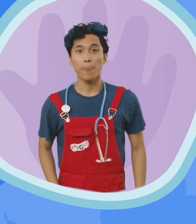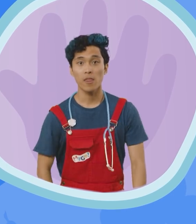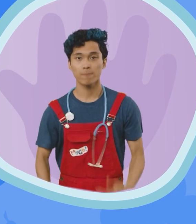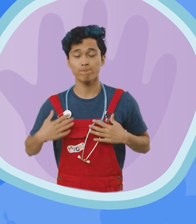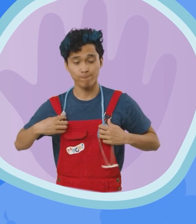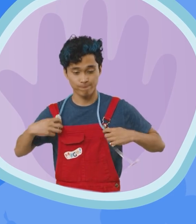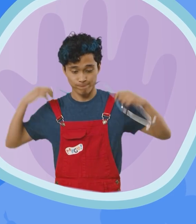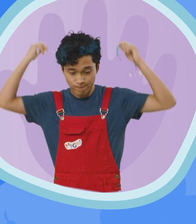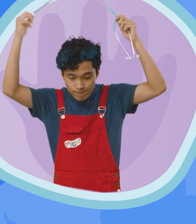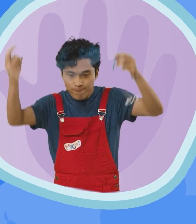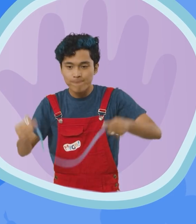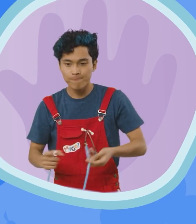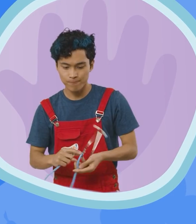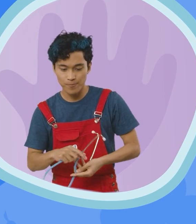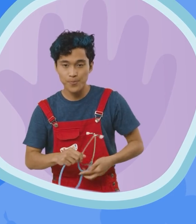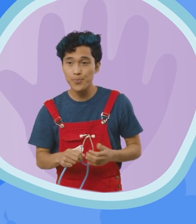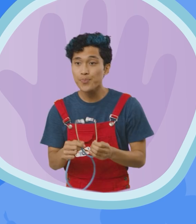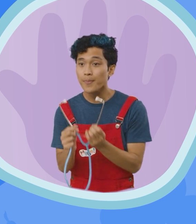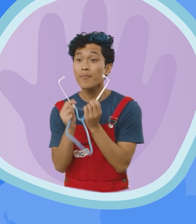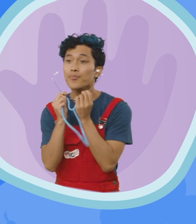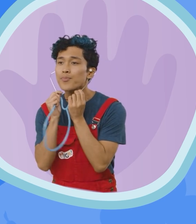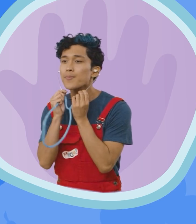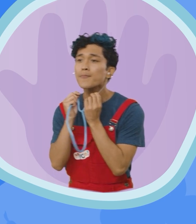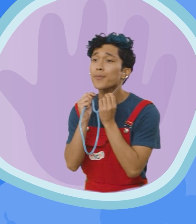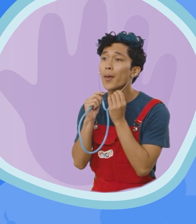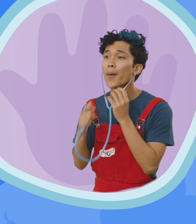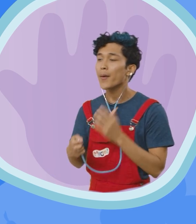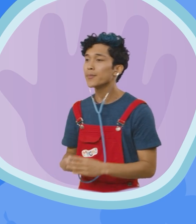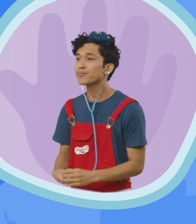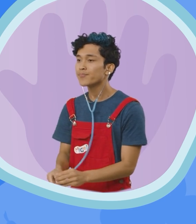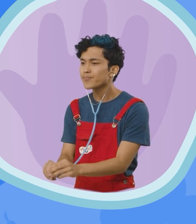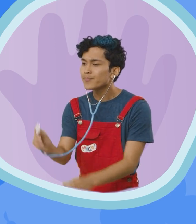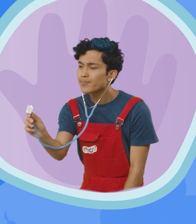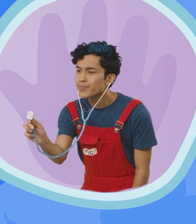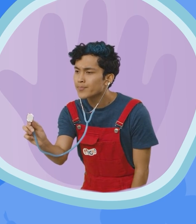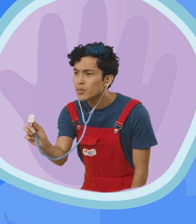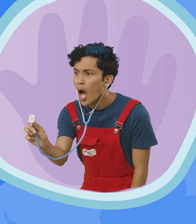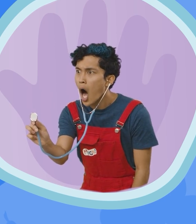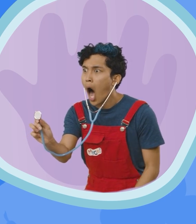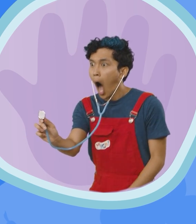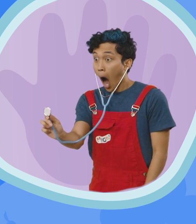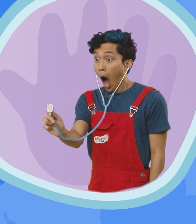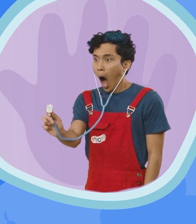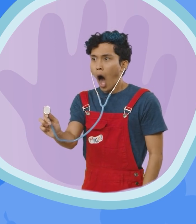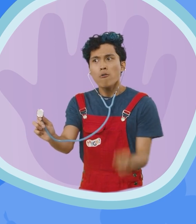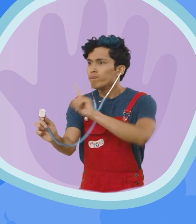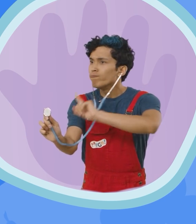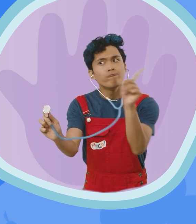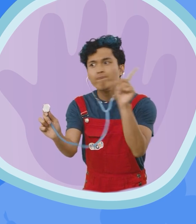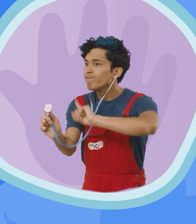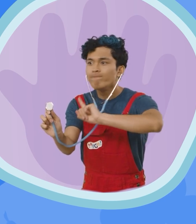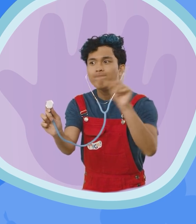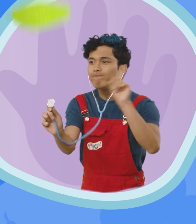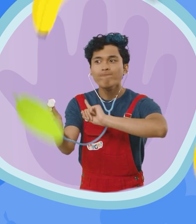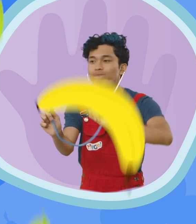head. Mother called the doctor and the doctor said, no more jumping on